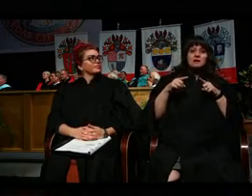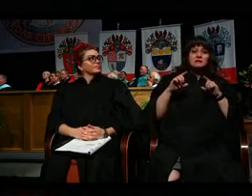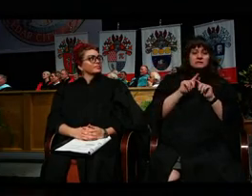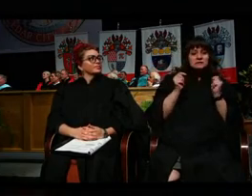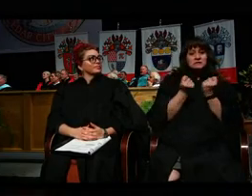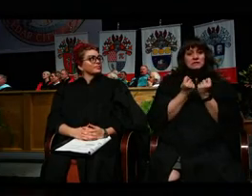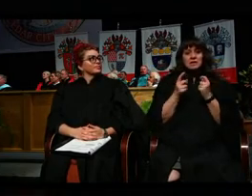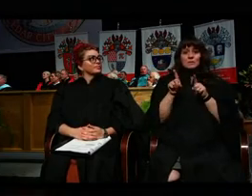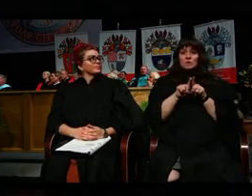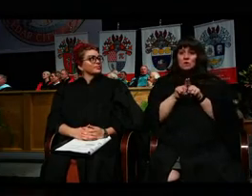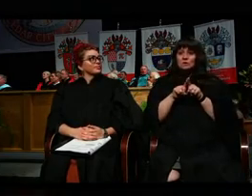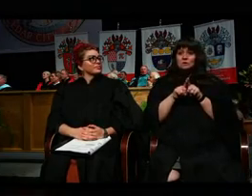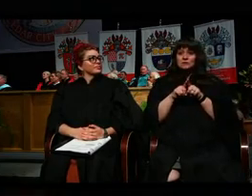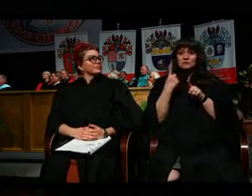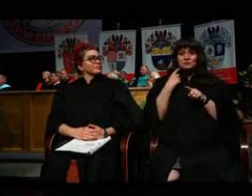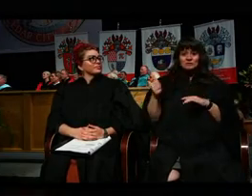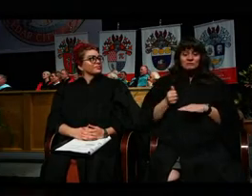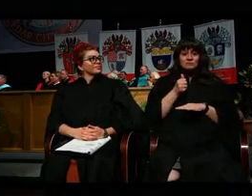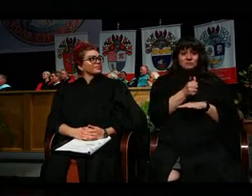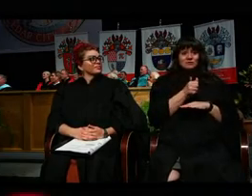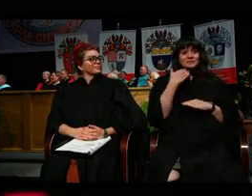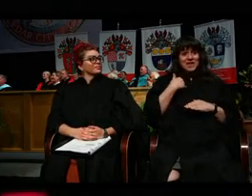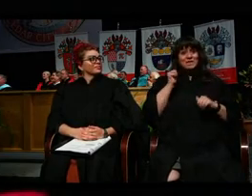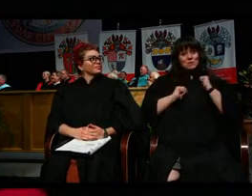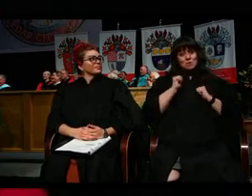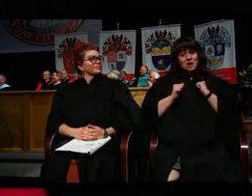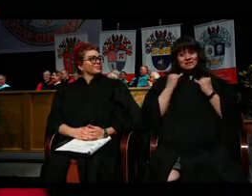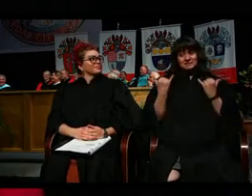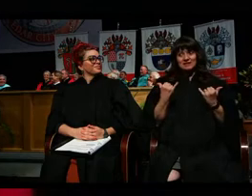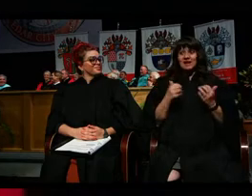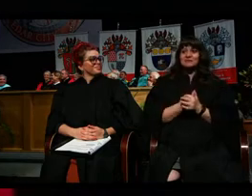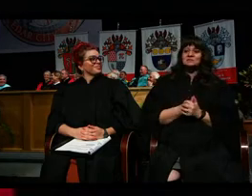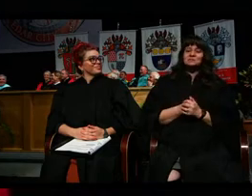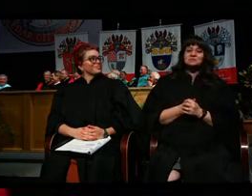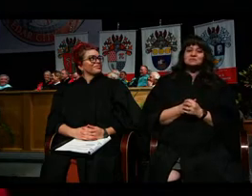in as president, so we're having a production today.